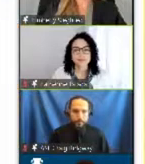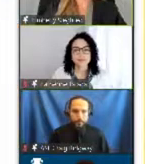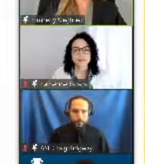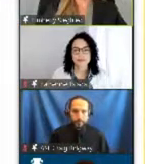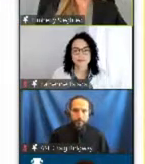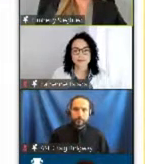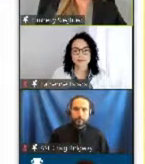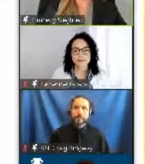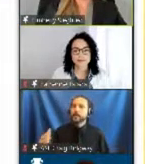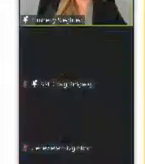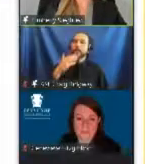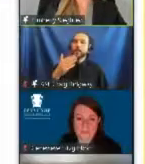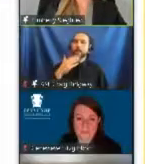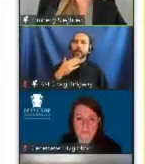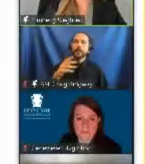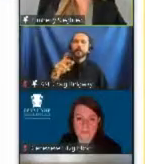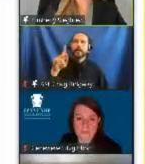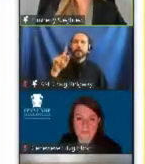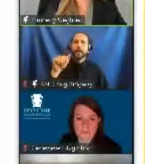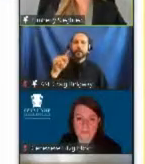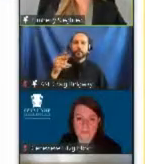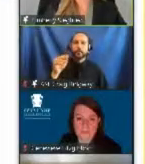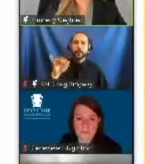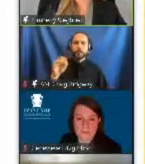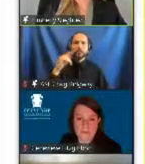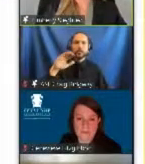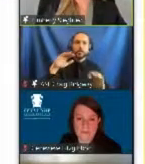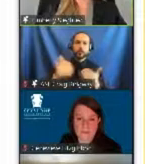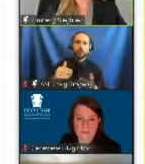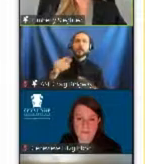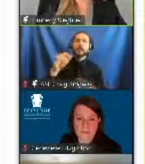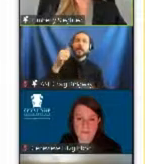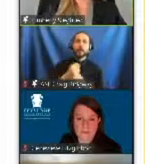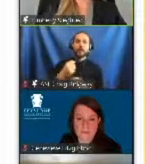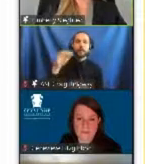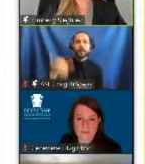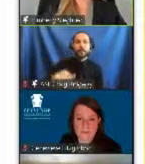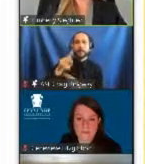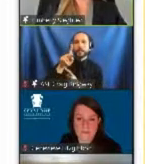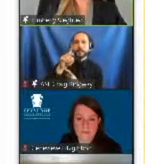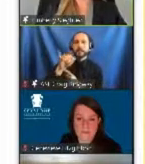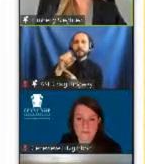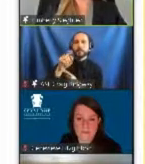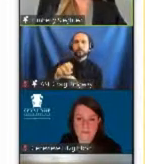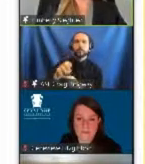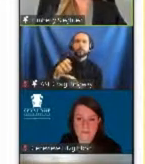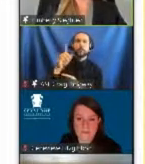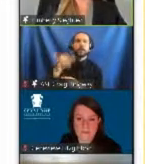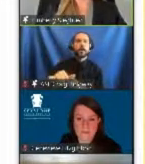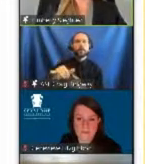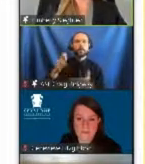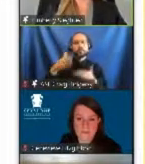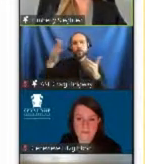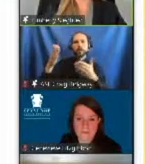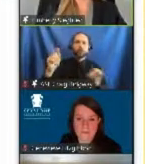Thank you, Katherine, for the introduction. 10 years ago, Keystone Autism Services proposed a paradigm shift in